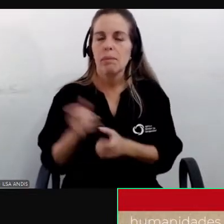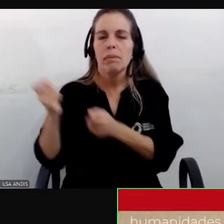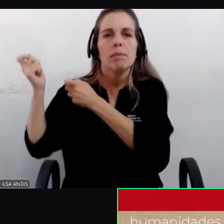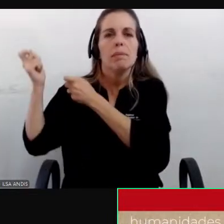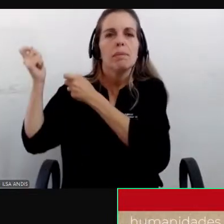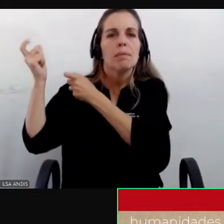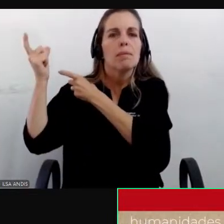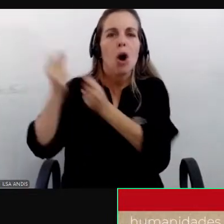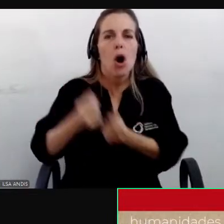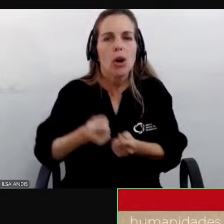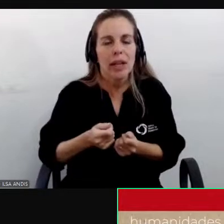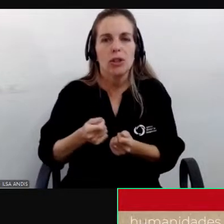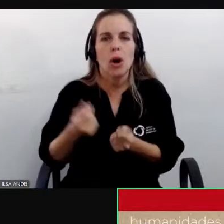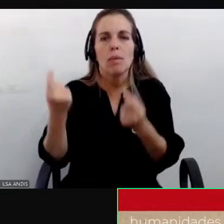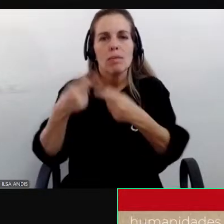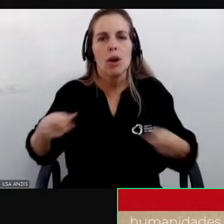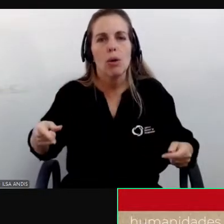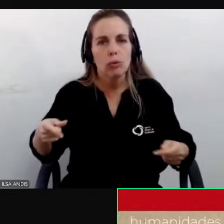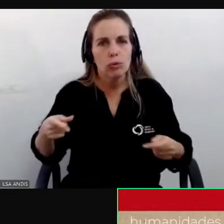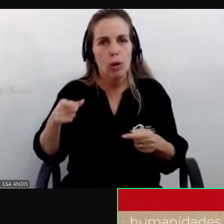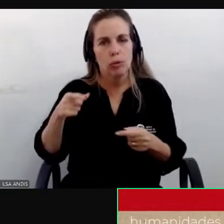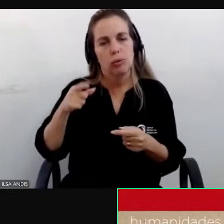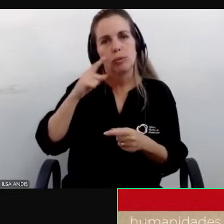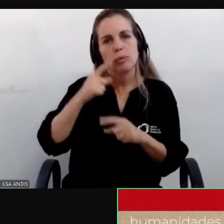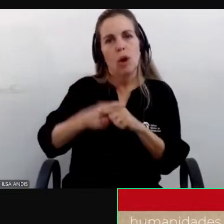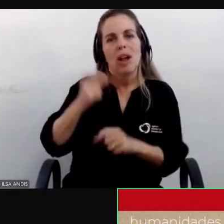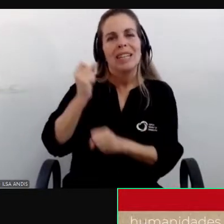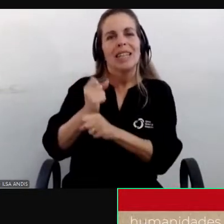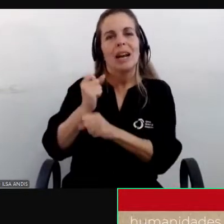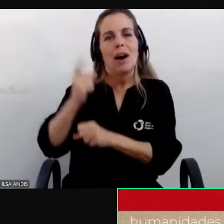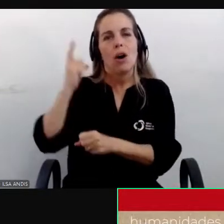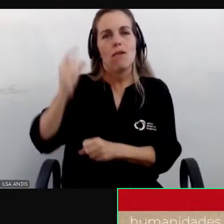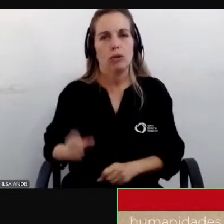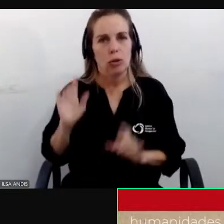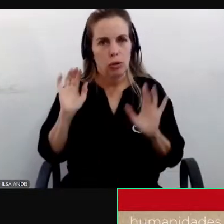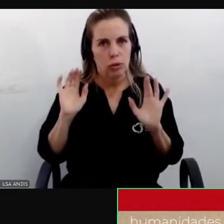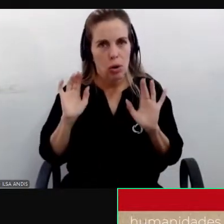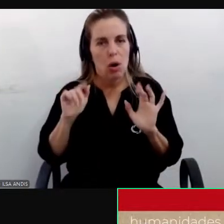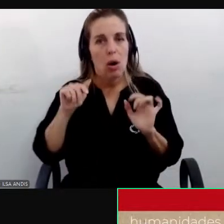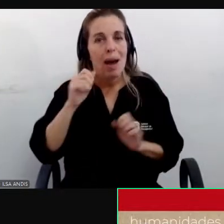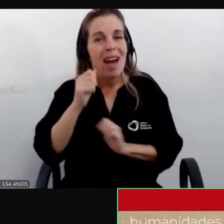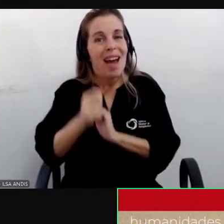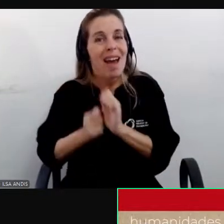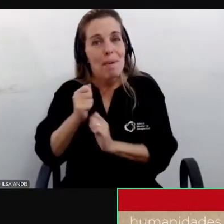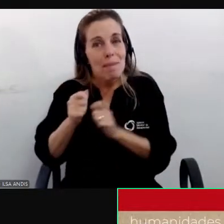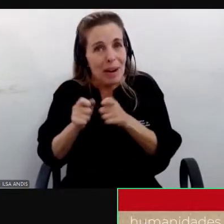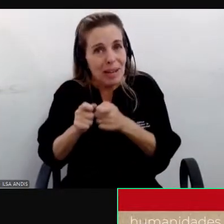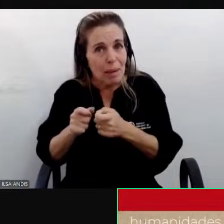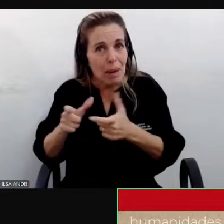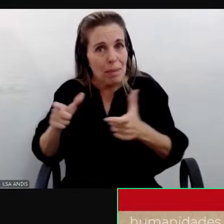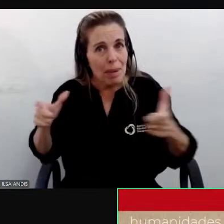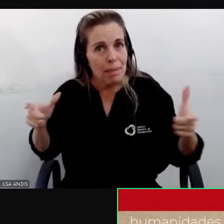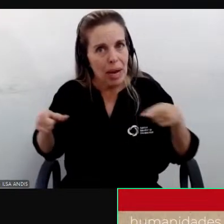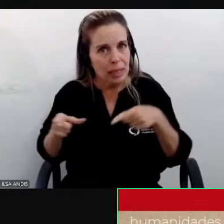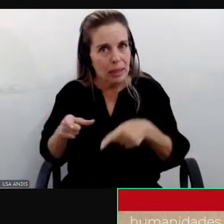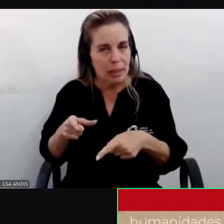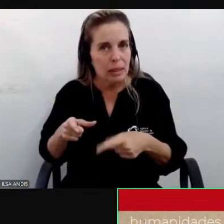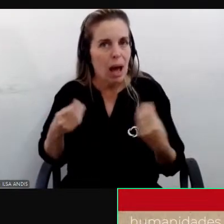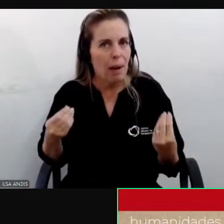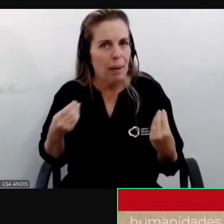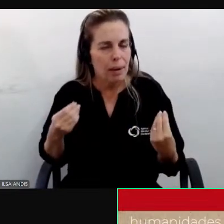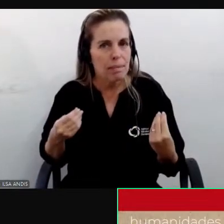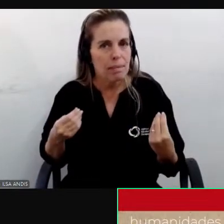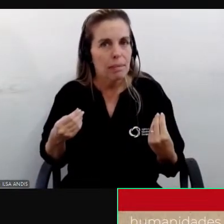regulations on human rights, in addition to the prohibition of imports of products